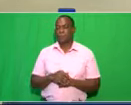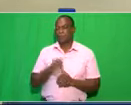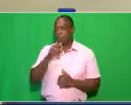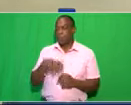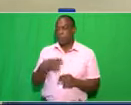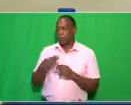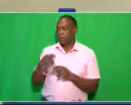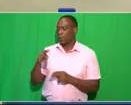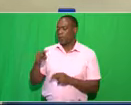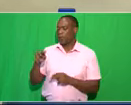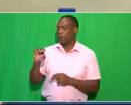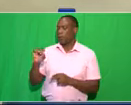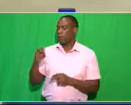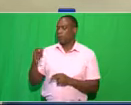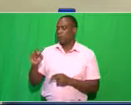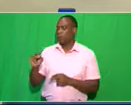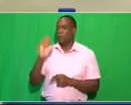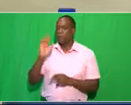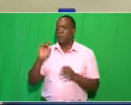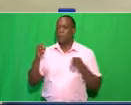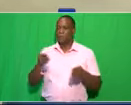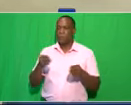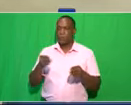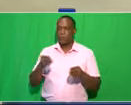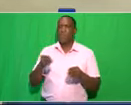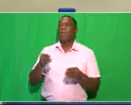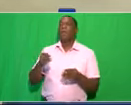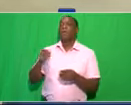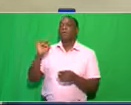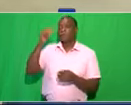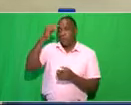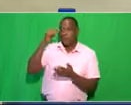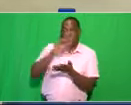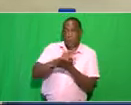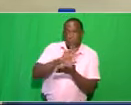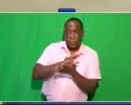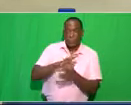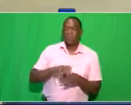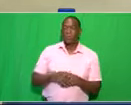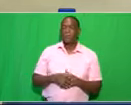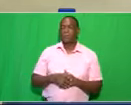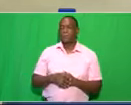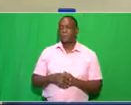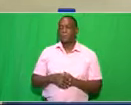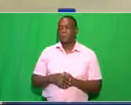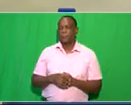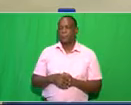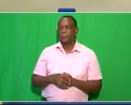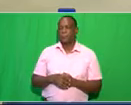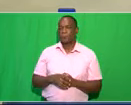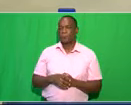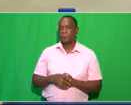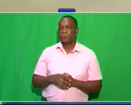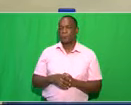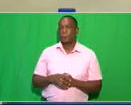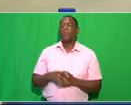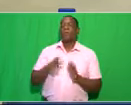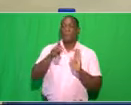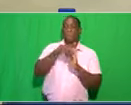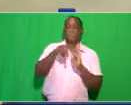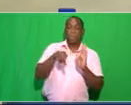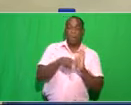the nominational schools in the system, Ms. Mahes, Mr. Maharaj, a glimpse at policy